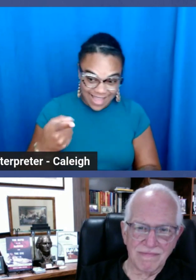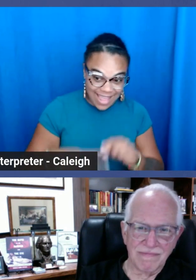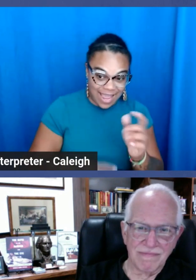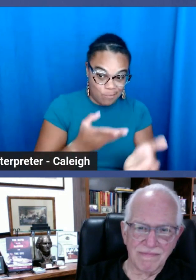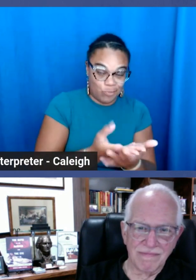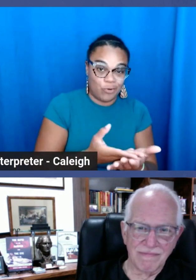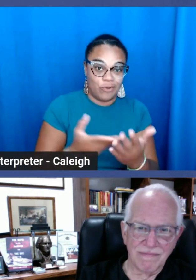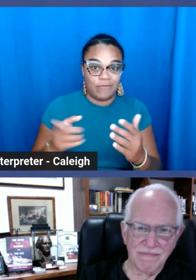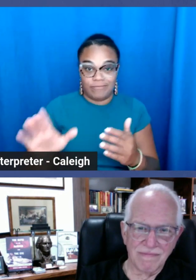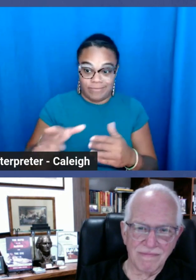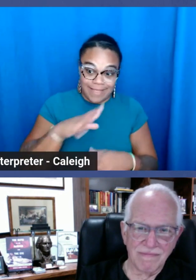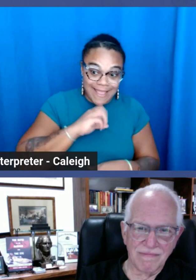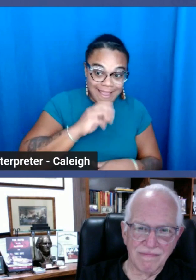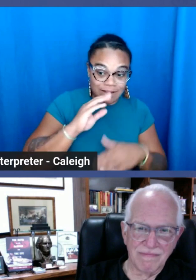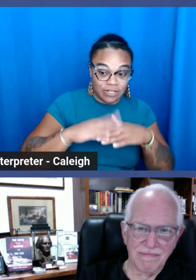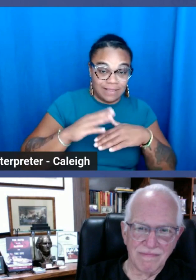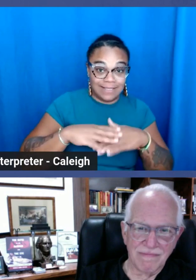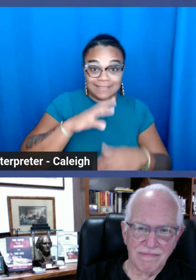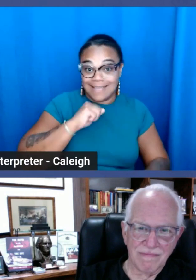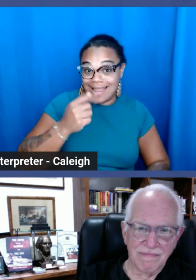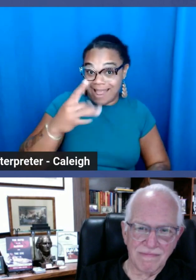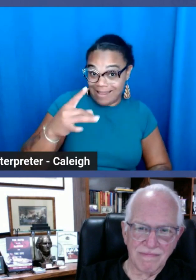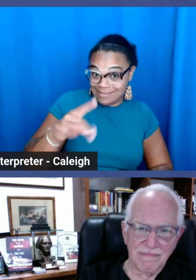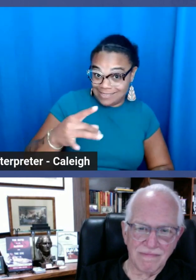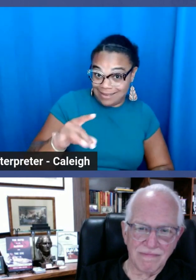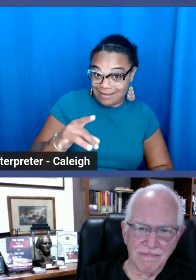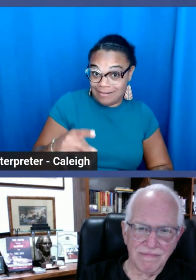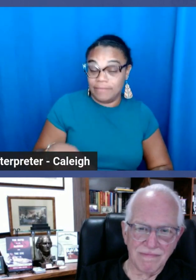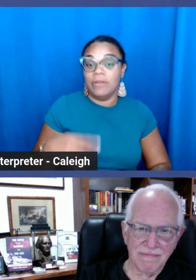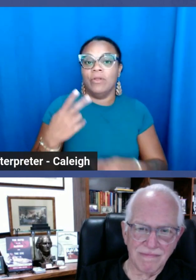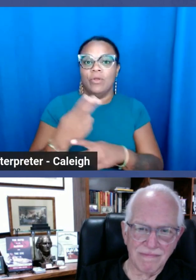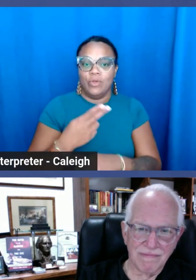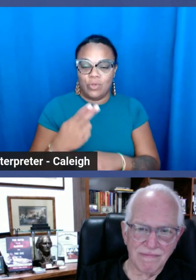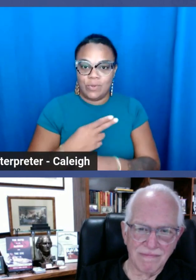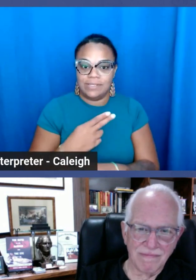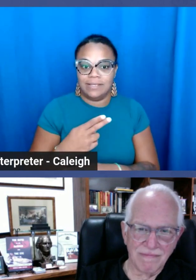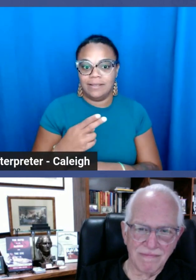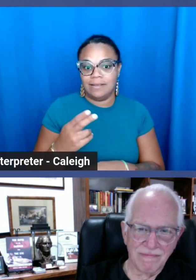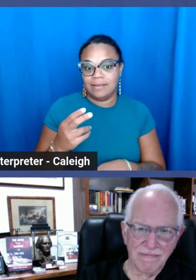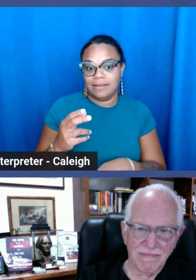18 years old, and I'm quoting, using a commercially